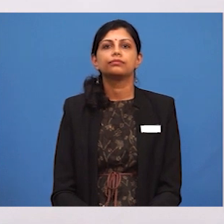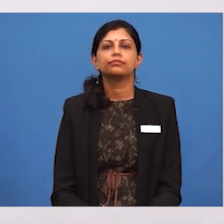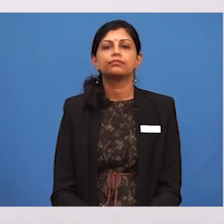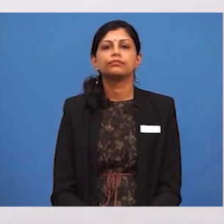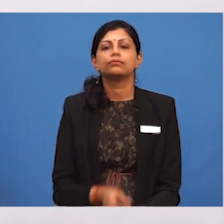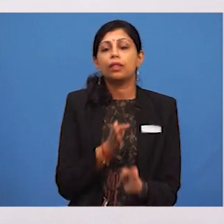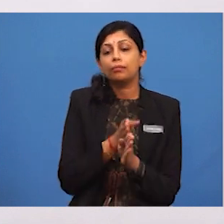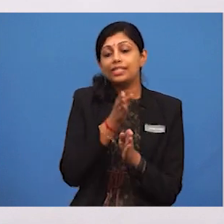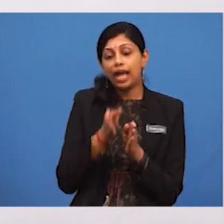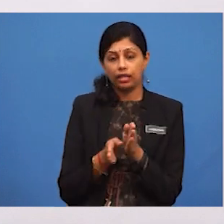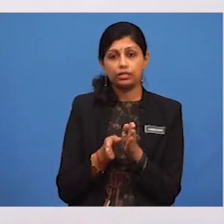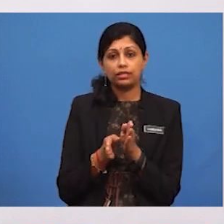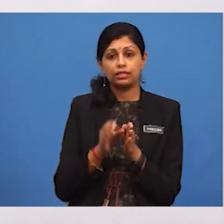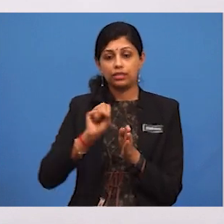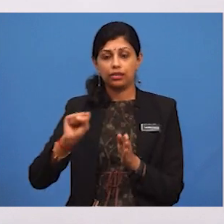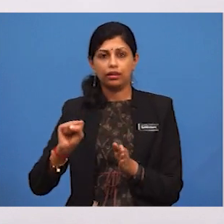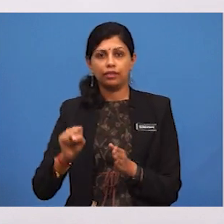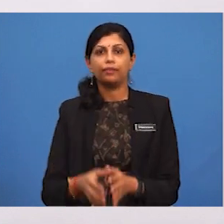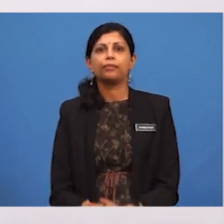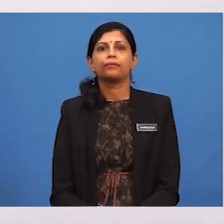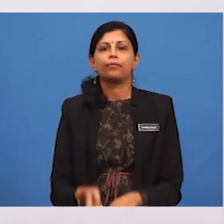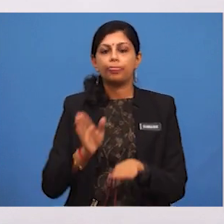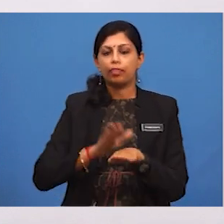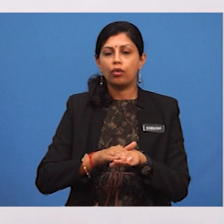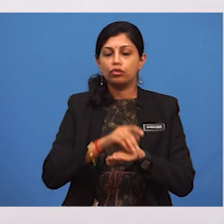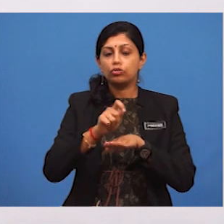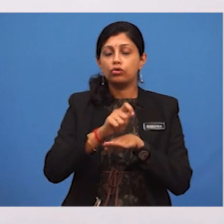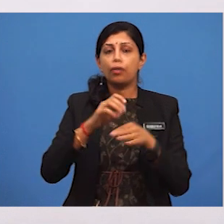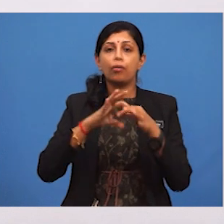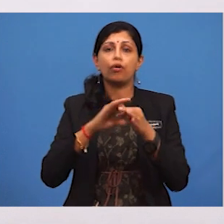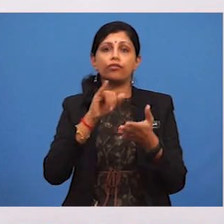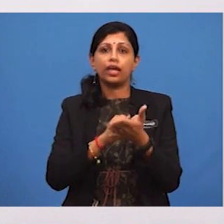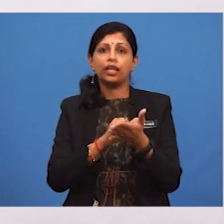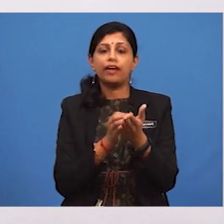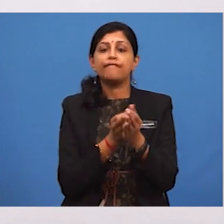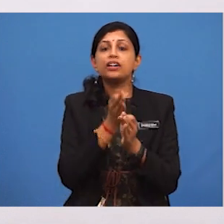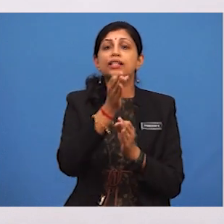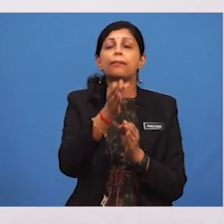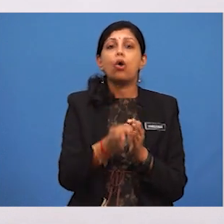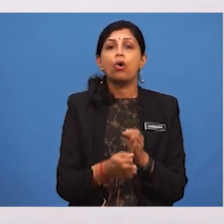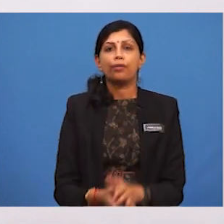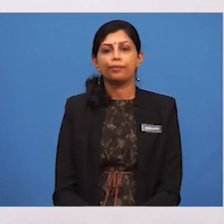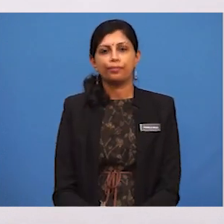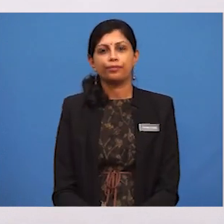use besides, on top of that, and furthermore.